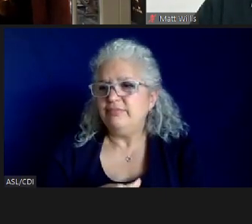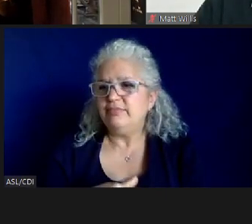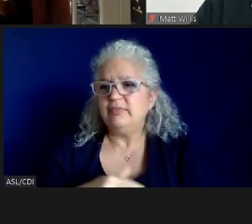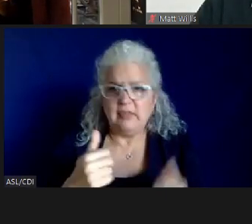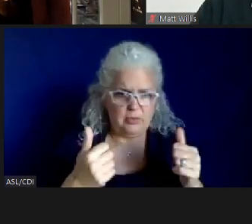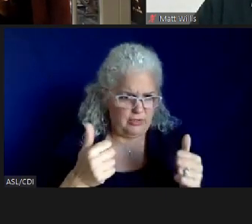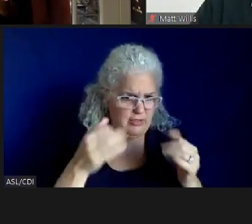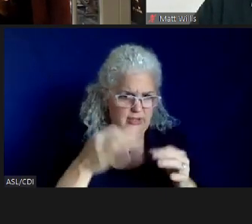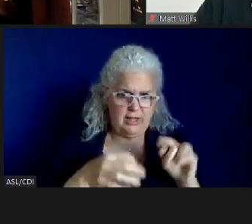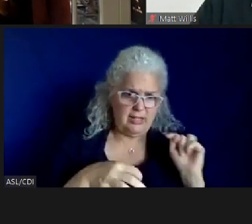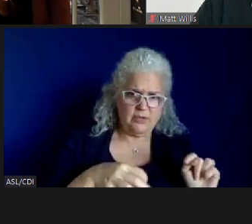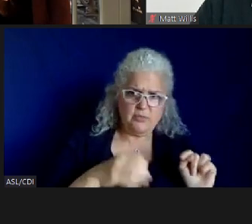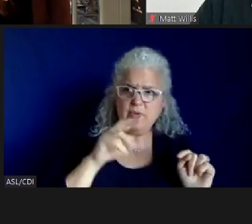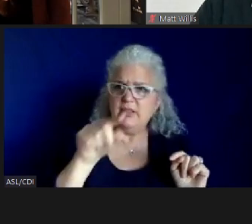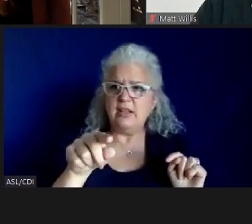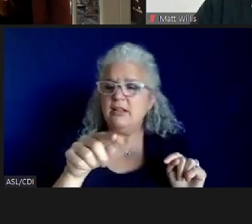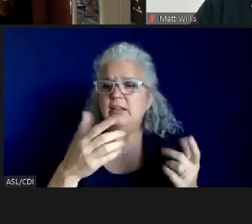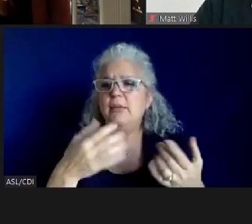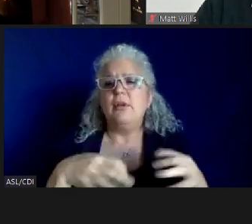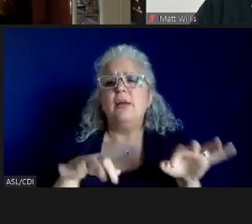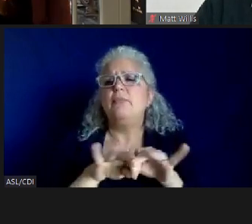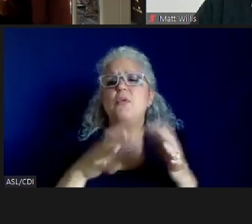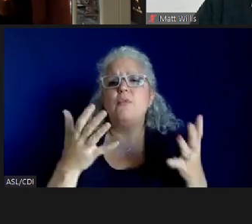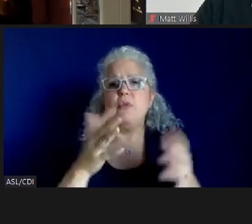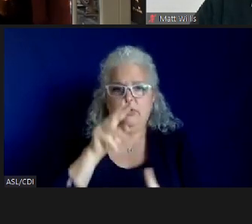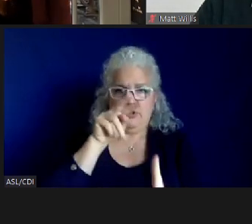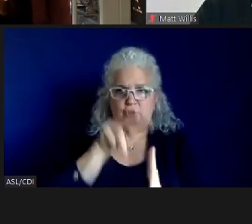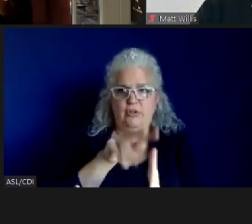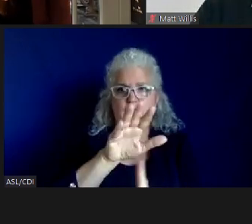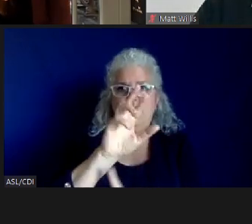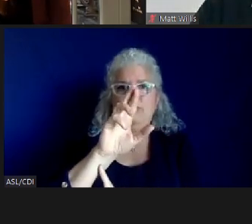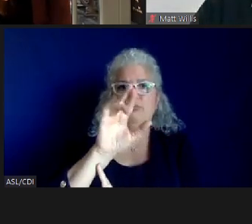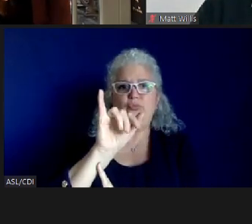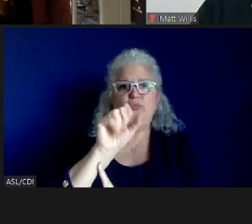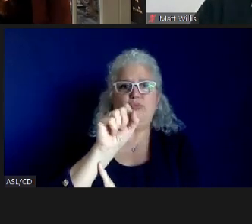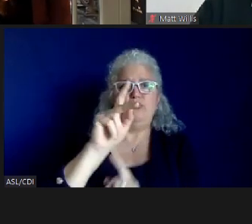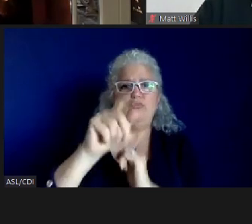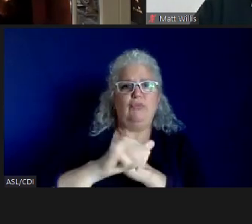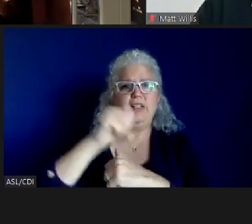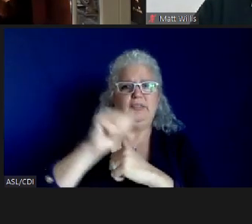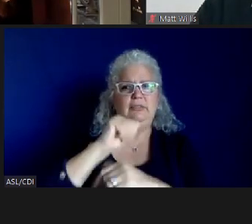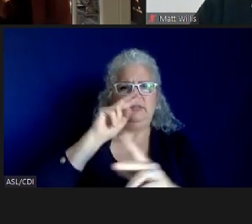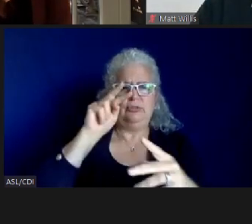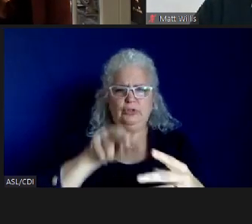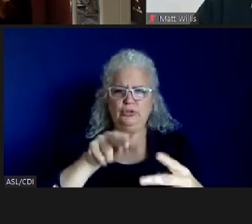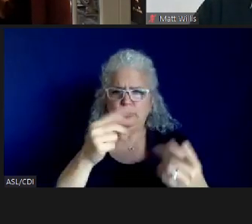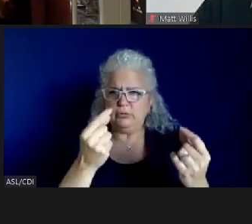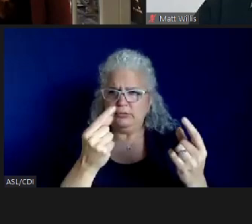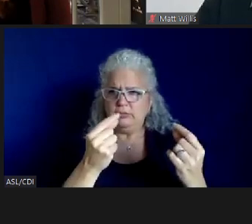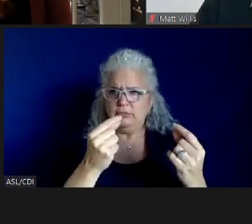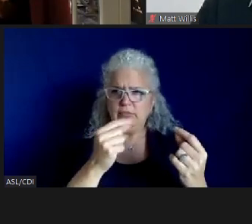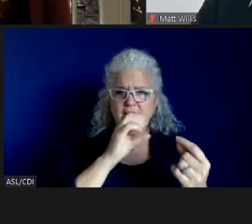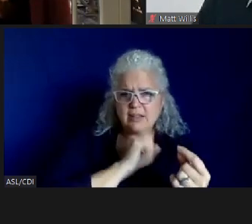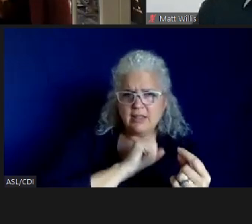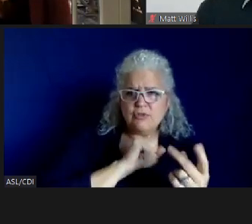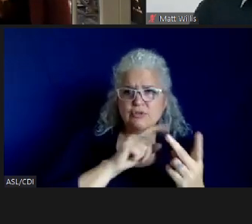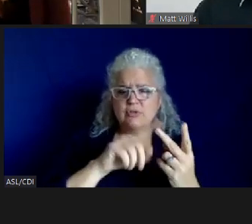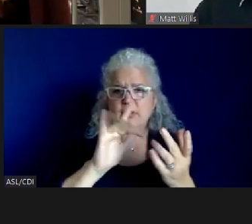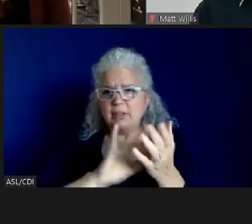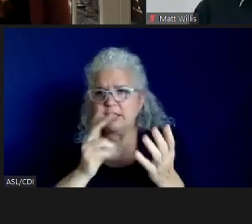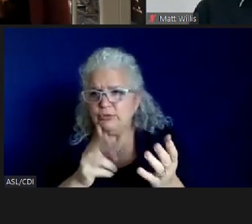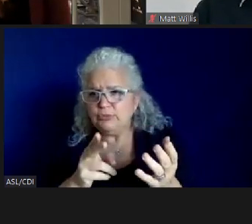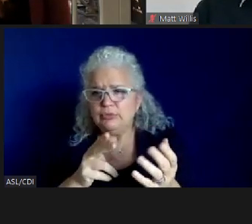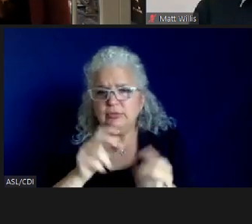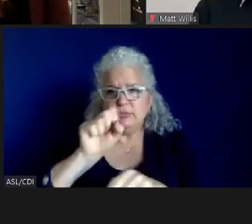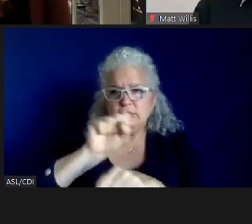that sort of rubric of, age, medical history, occupation, and residential status. If your risk factor is based